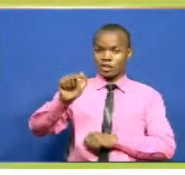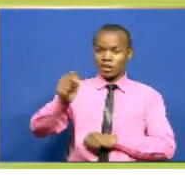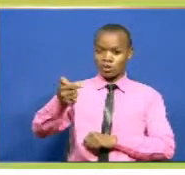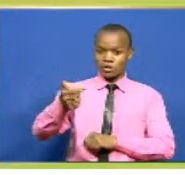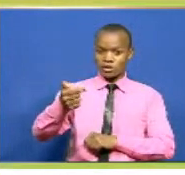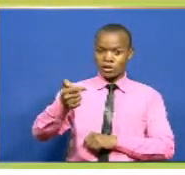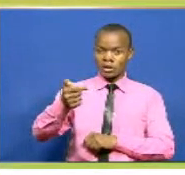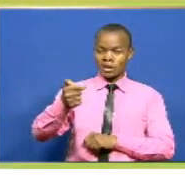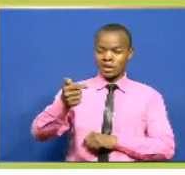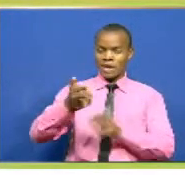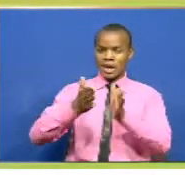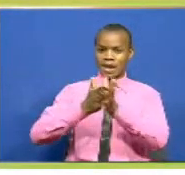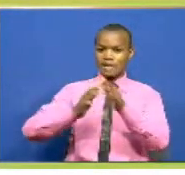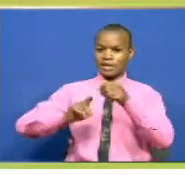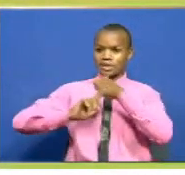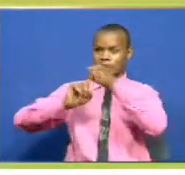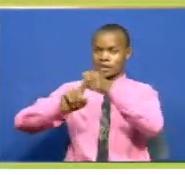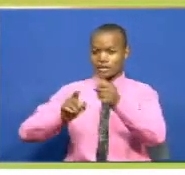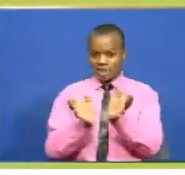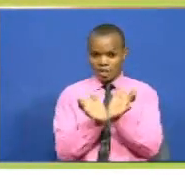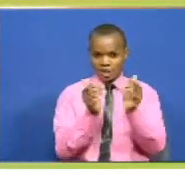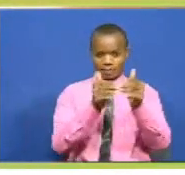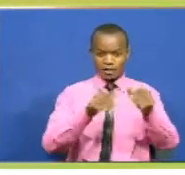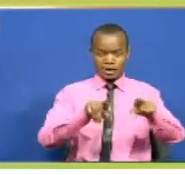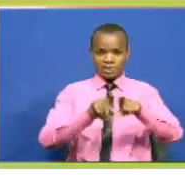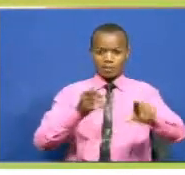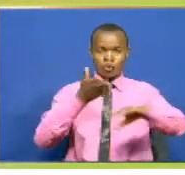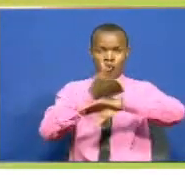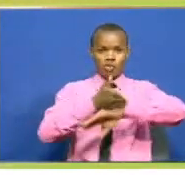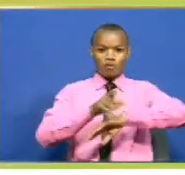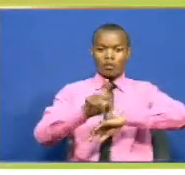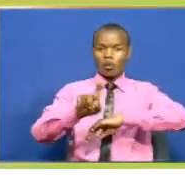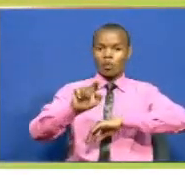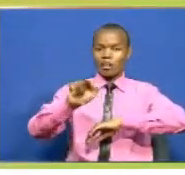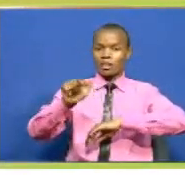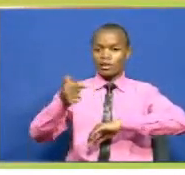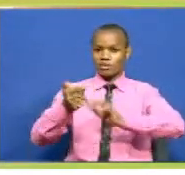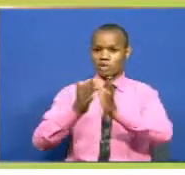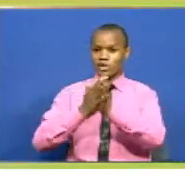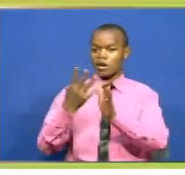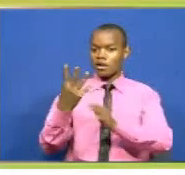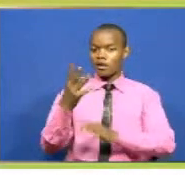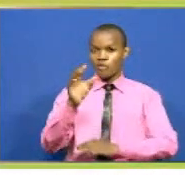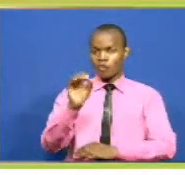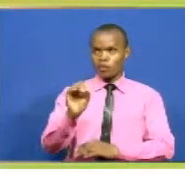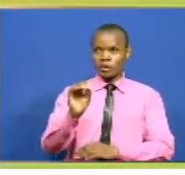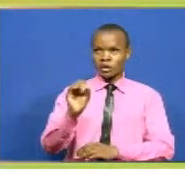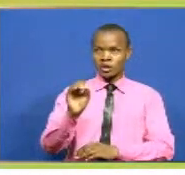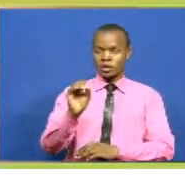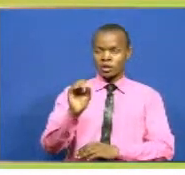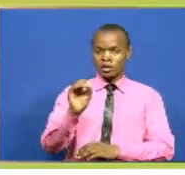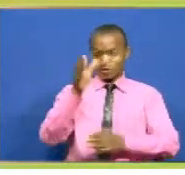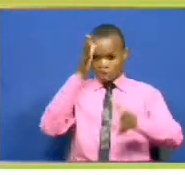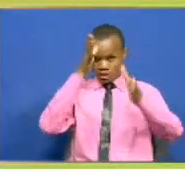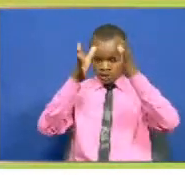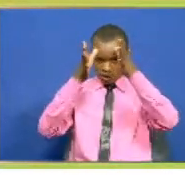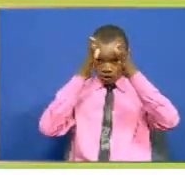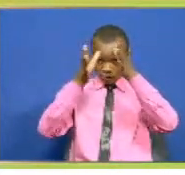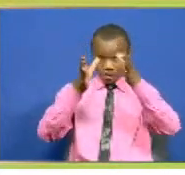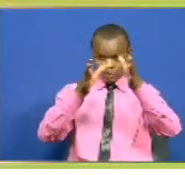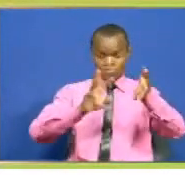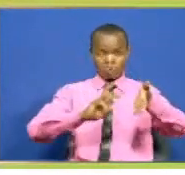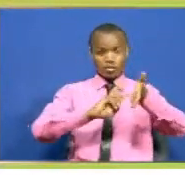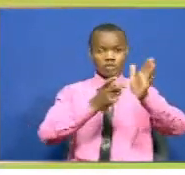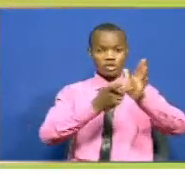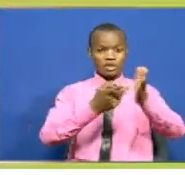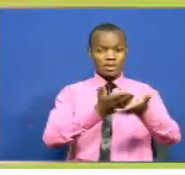5,600 knowledge-based companies and more than 1,040 creative and innovative ones. My